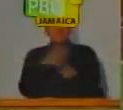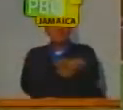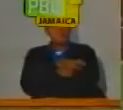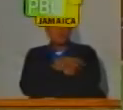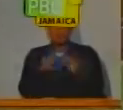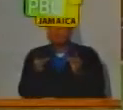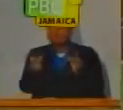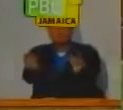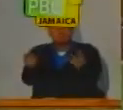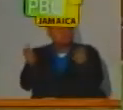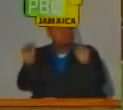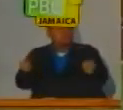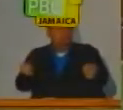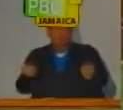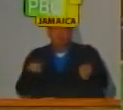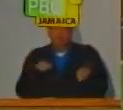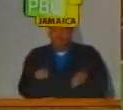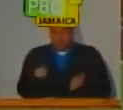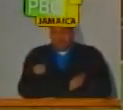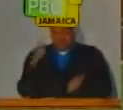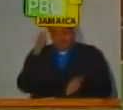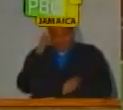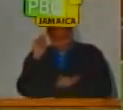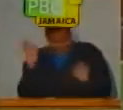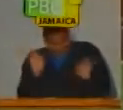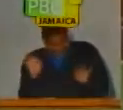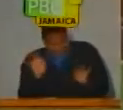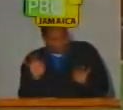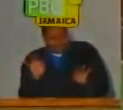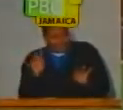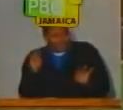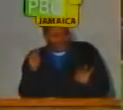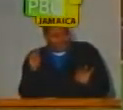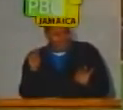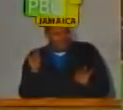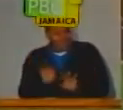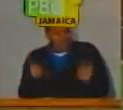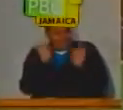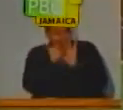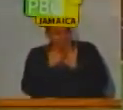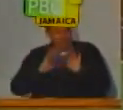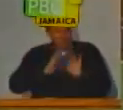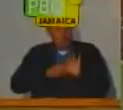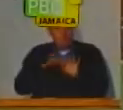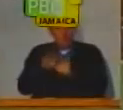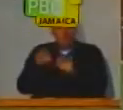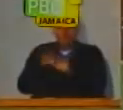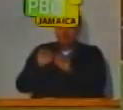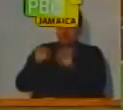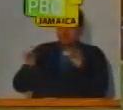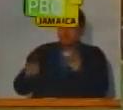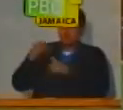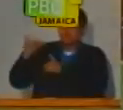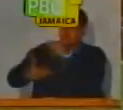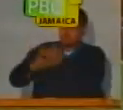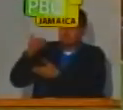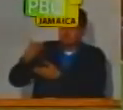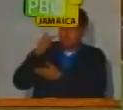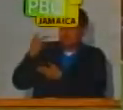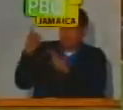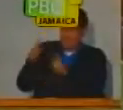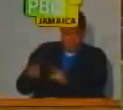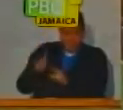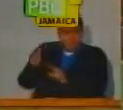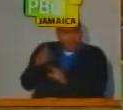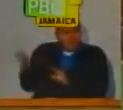seamlessly. This must not be taken for granted. Our democratic tradition is one of those